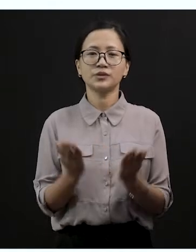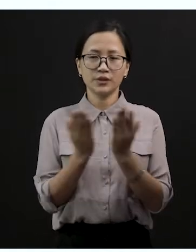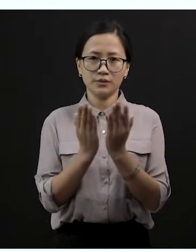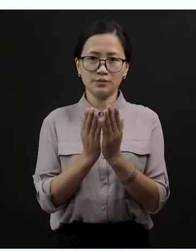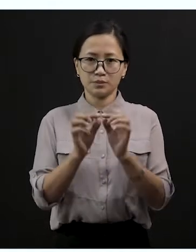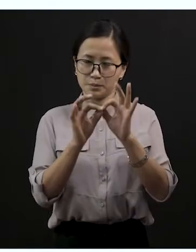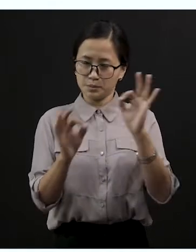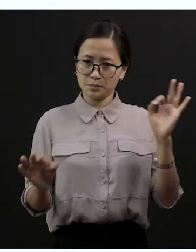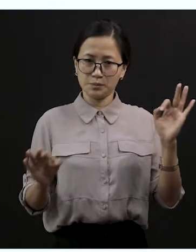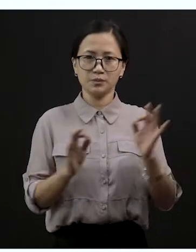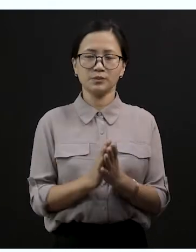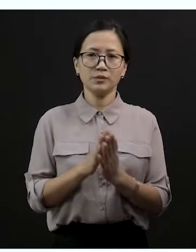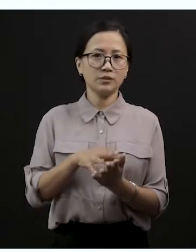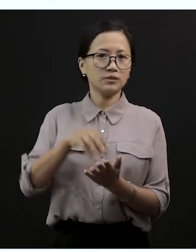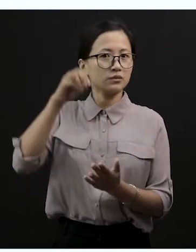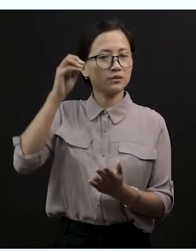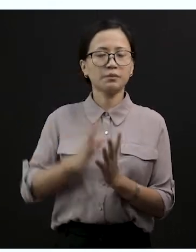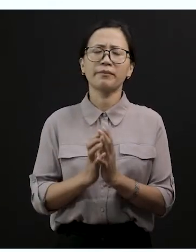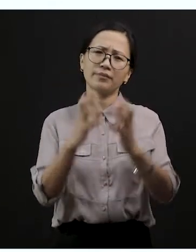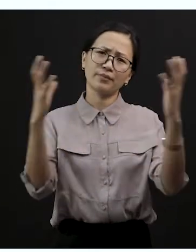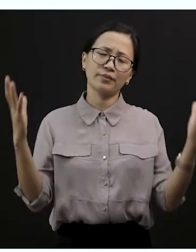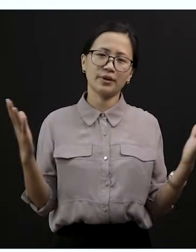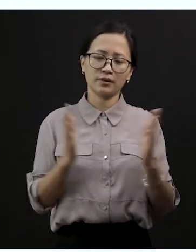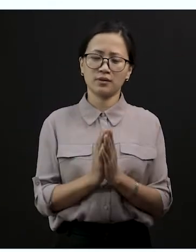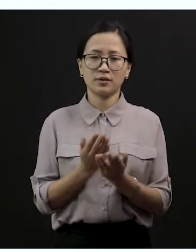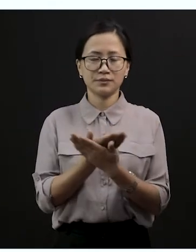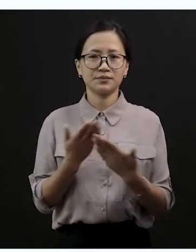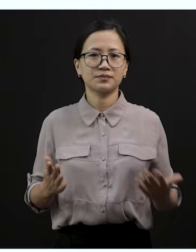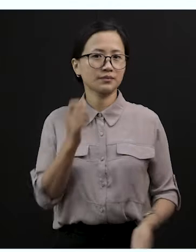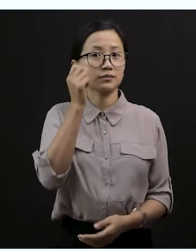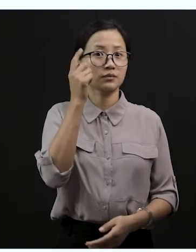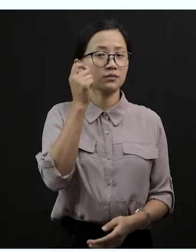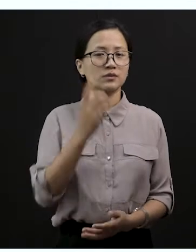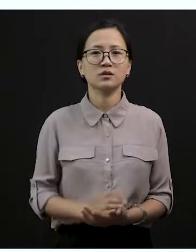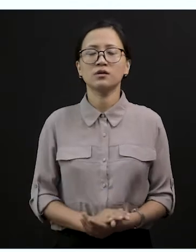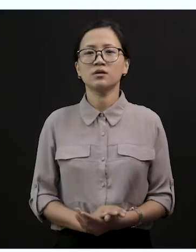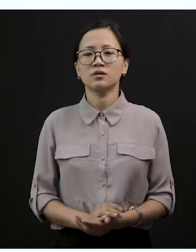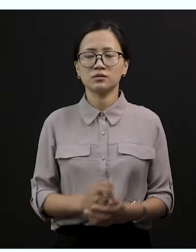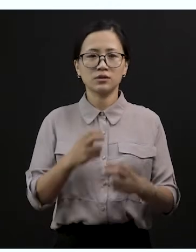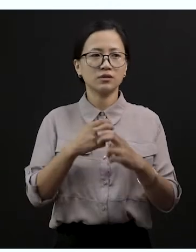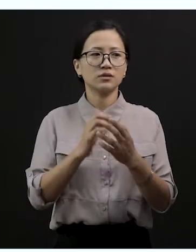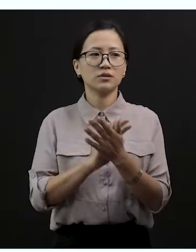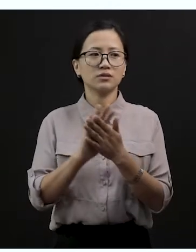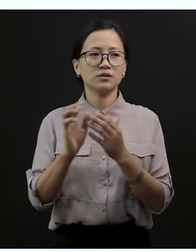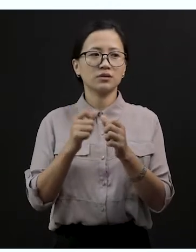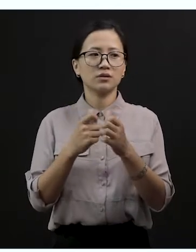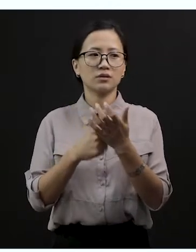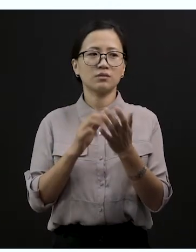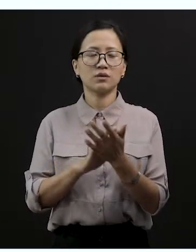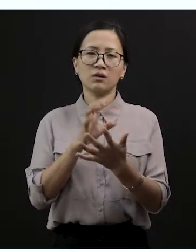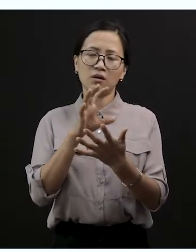story, we are going to learn many things. We are going to understand the harm of playing tricks